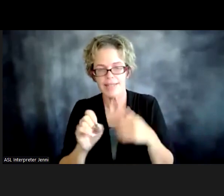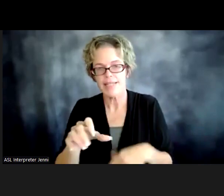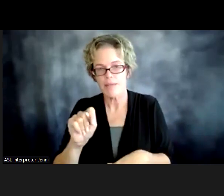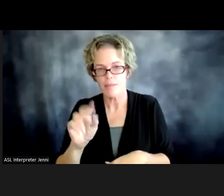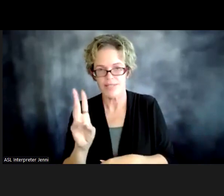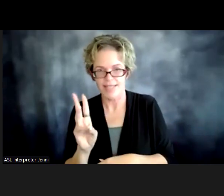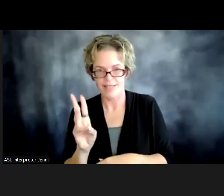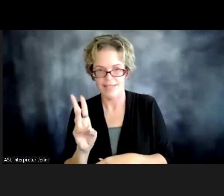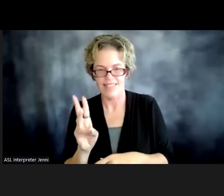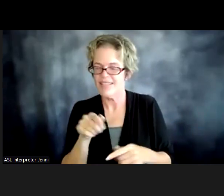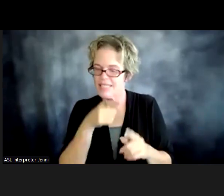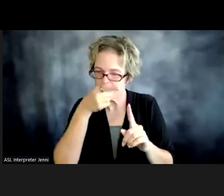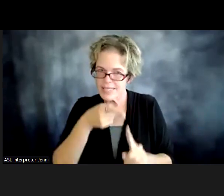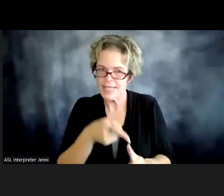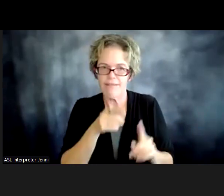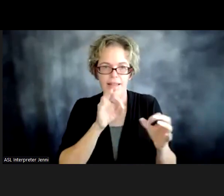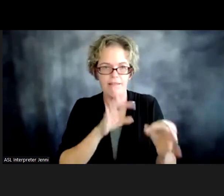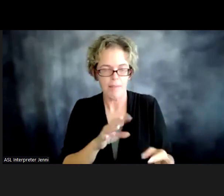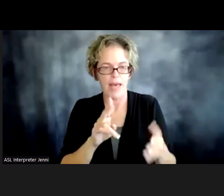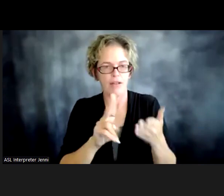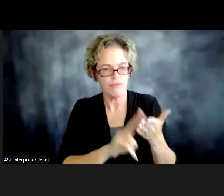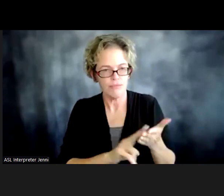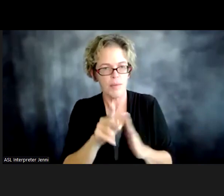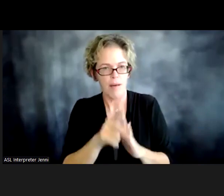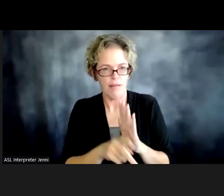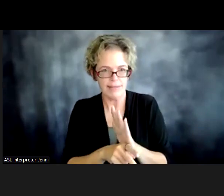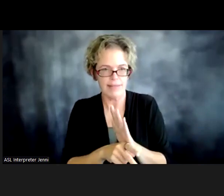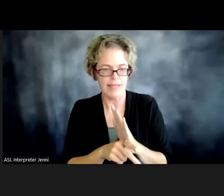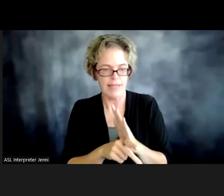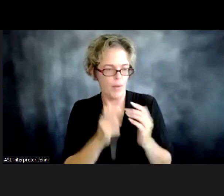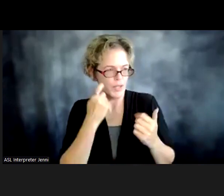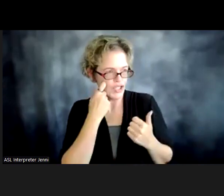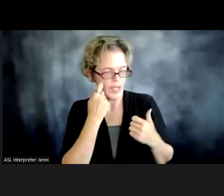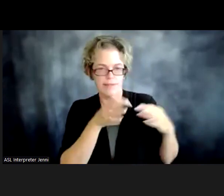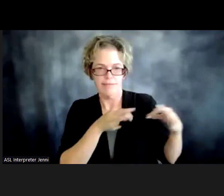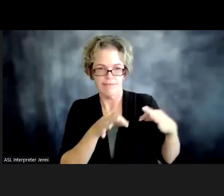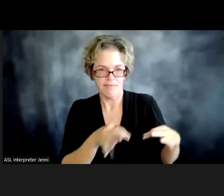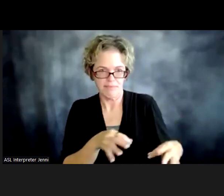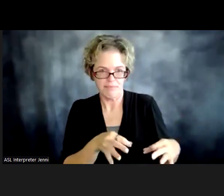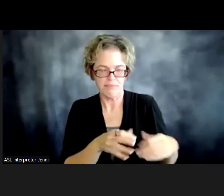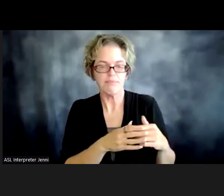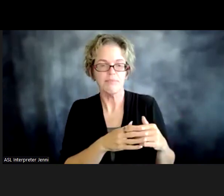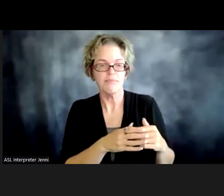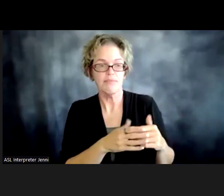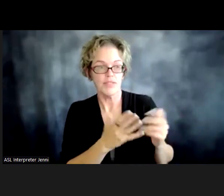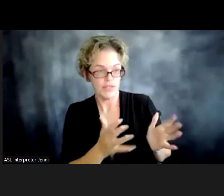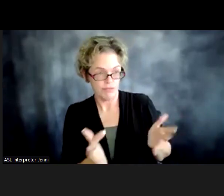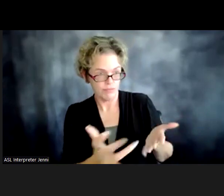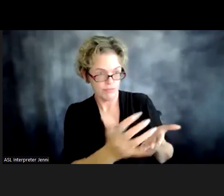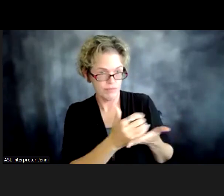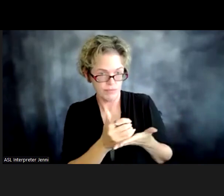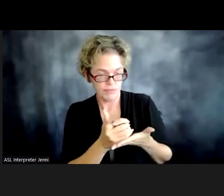is specific feedback to the enrollment management policy options that we just walked through. At that point, the